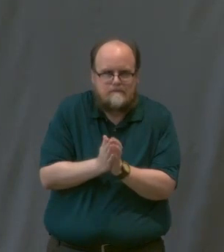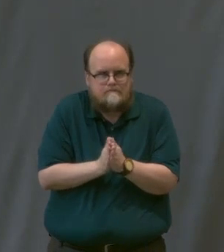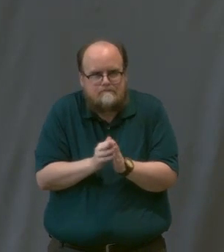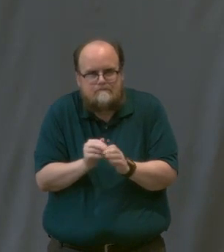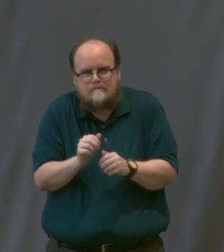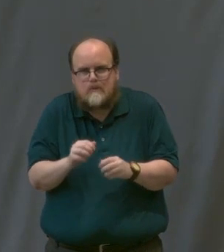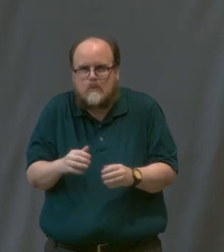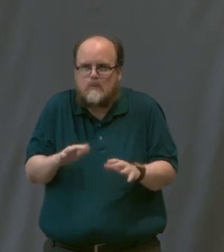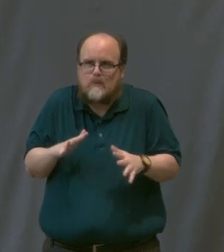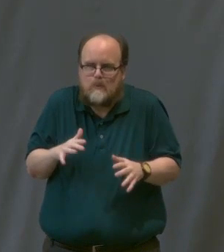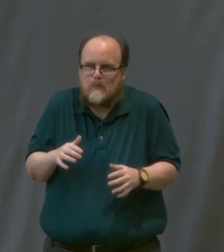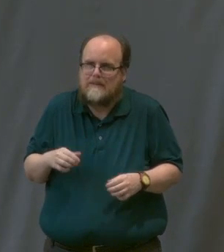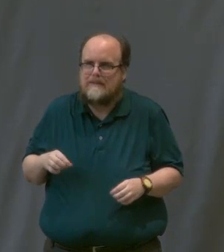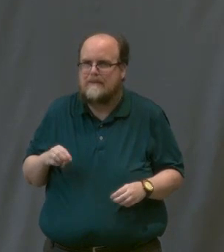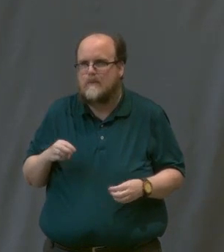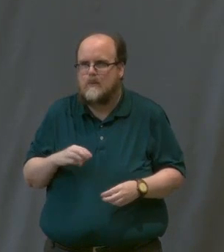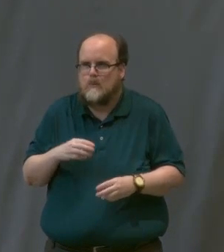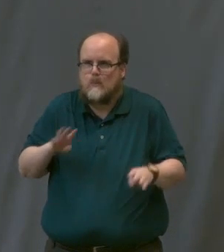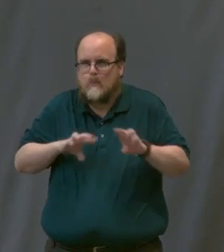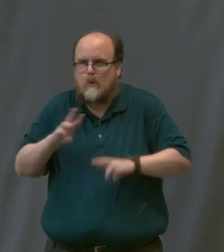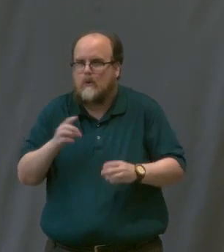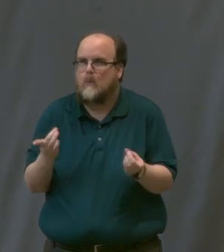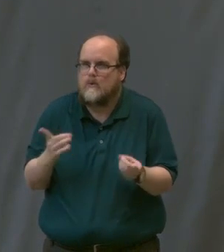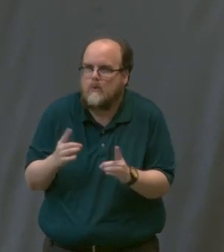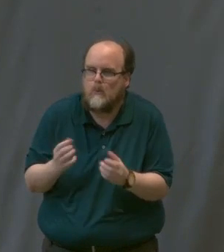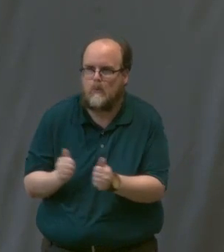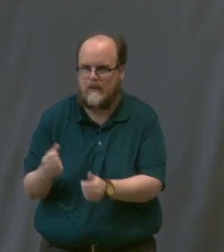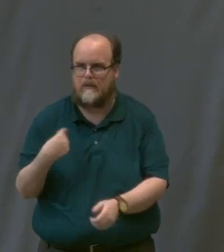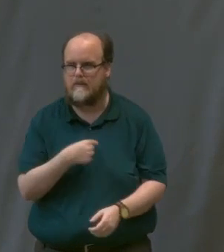what to do with us. Remember when we talked about